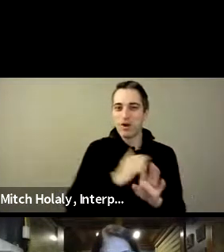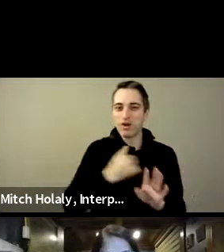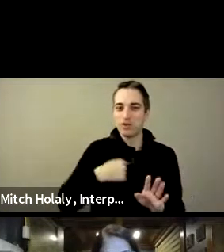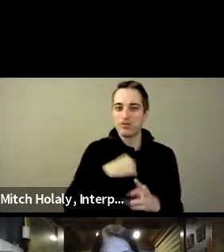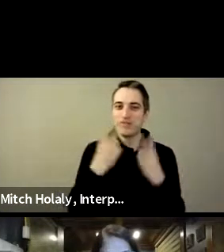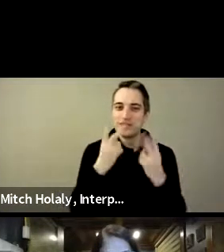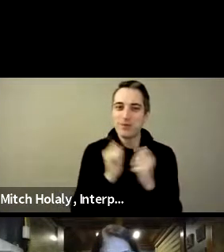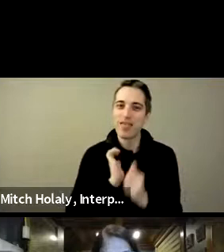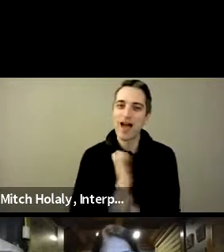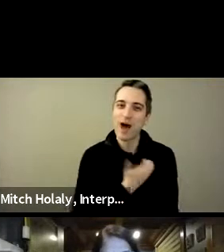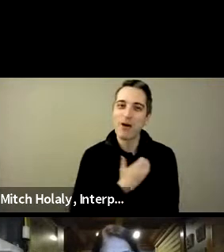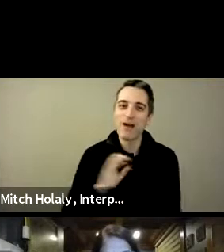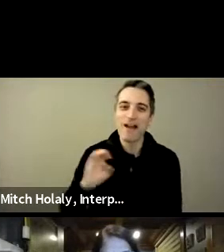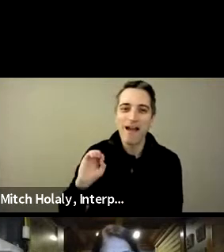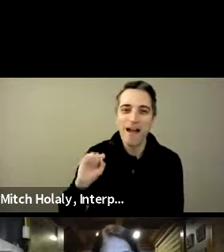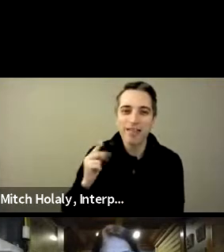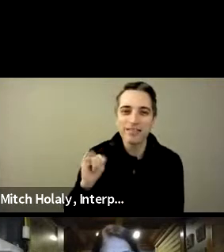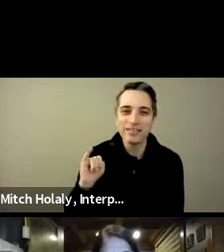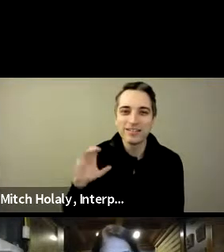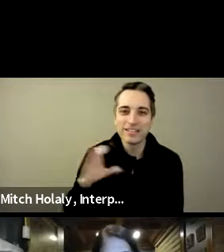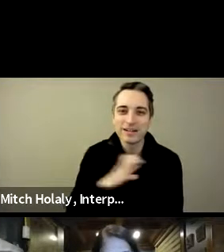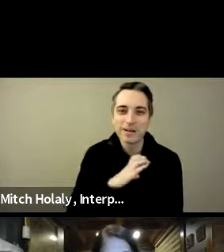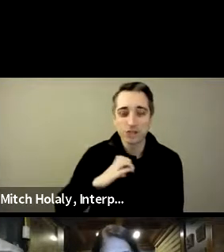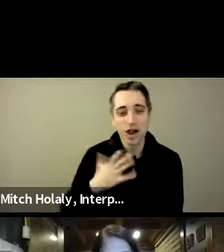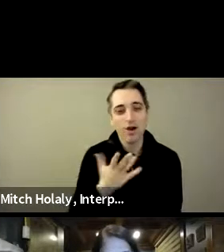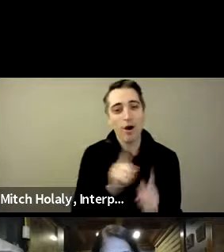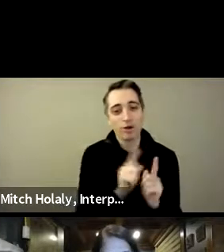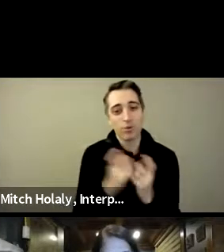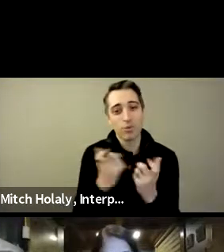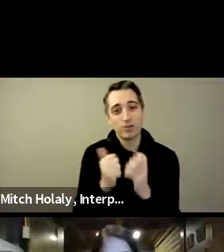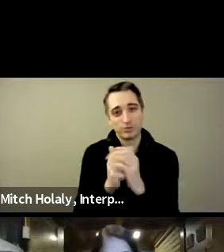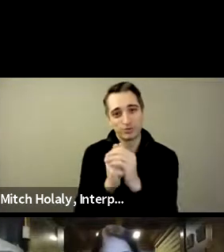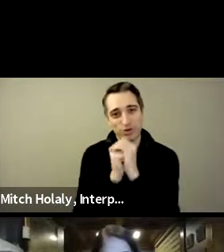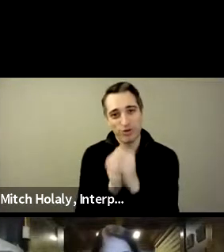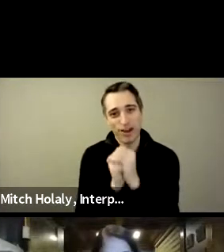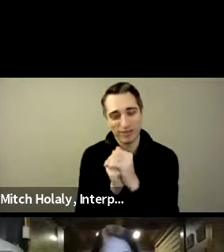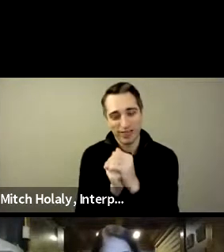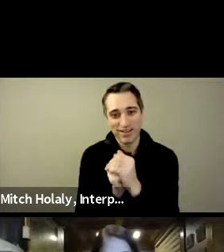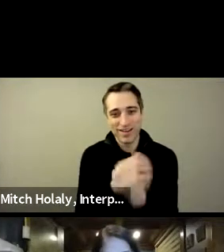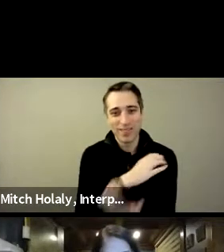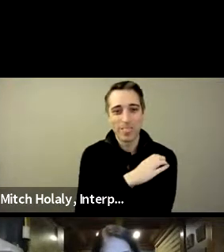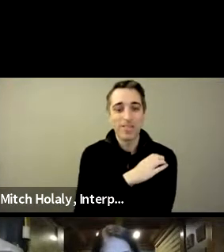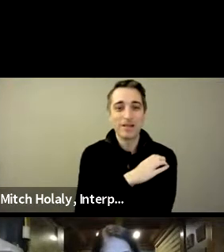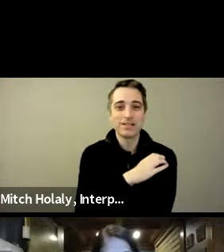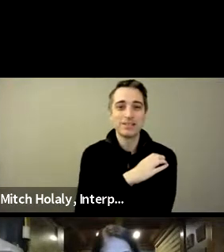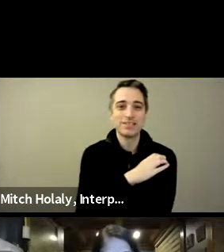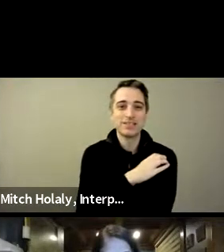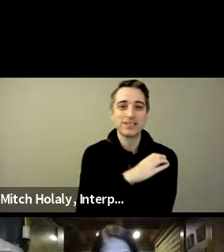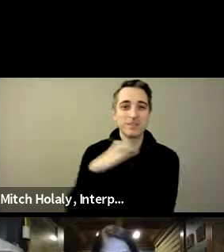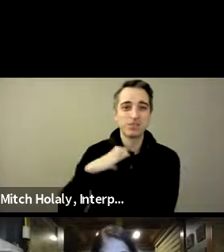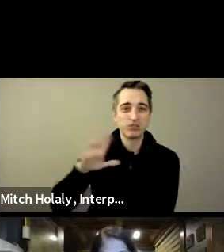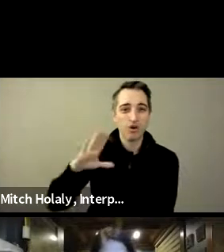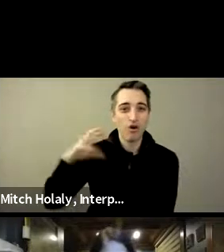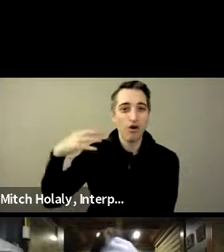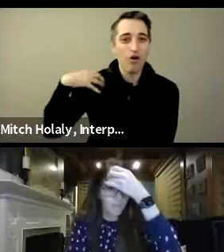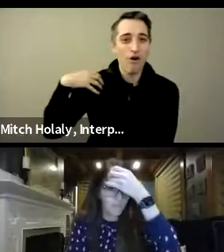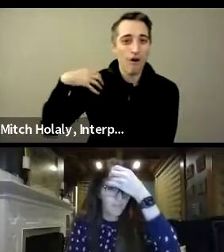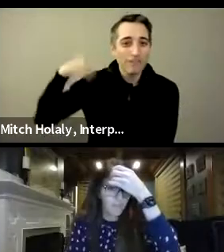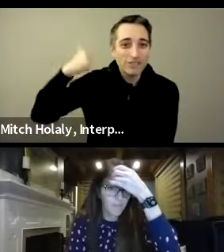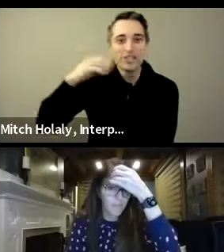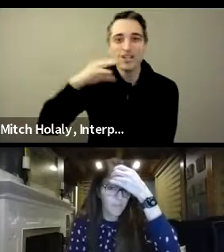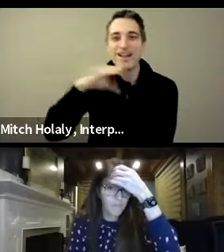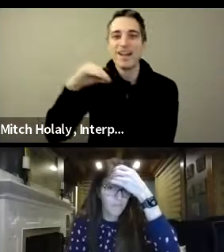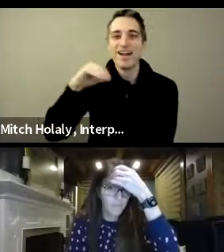commissions. I'd like to also congratulate the commission's officers and extend a warm welcome to the newest